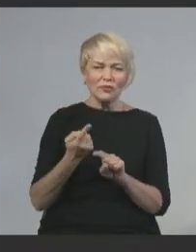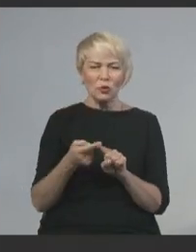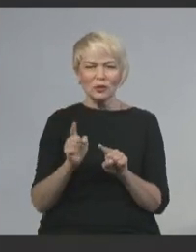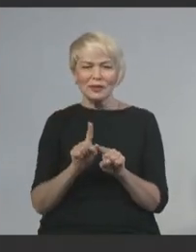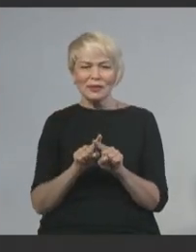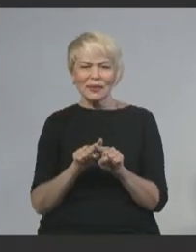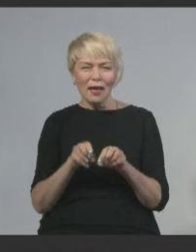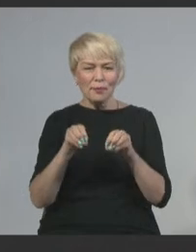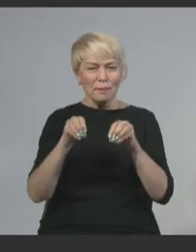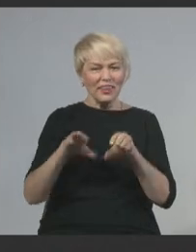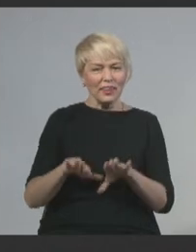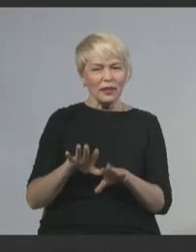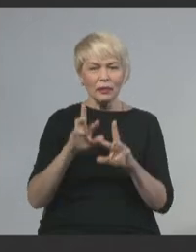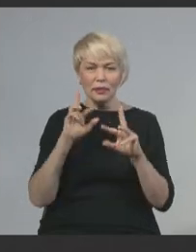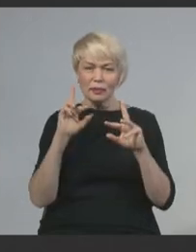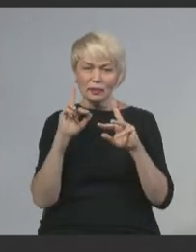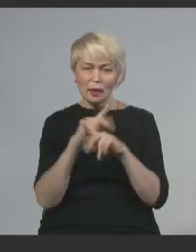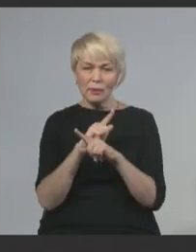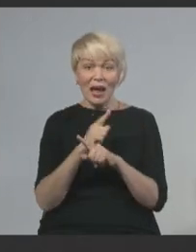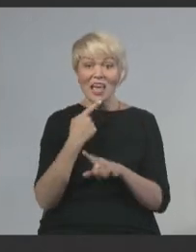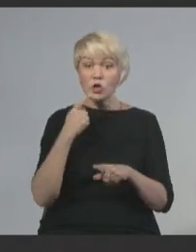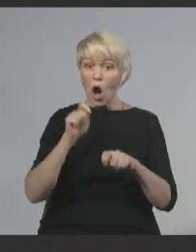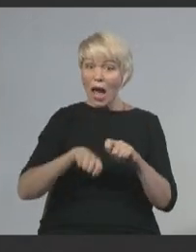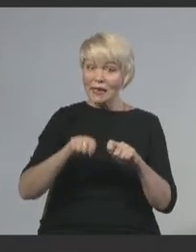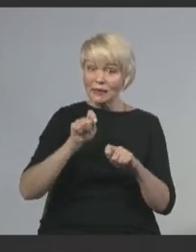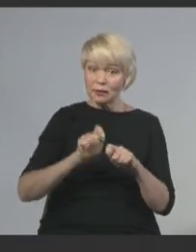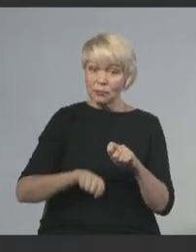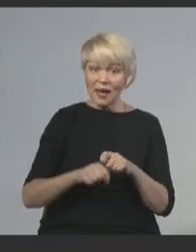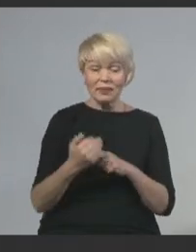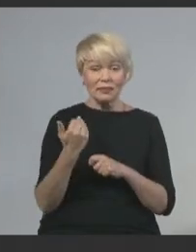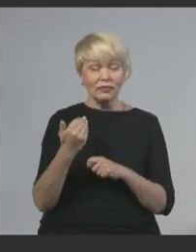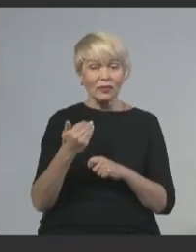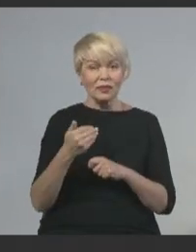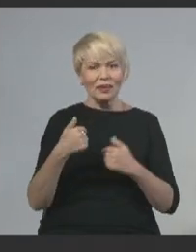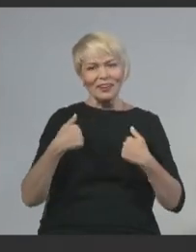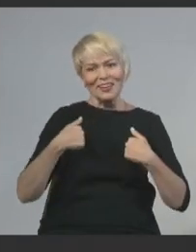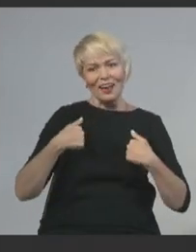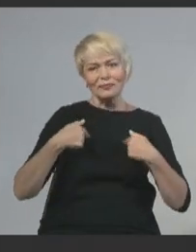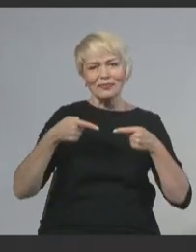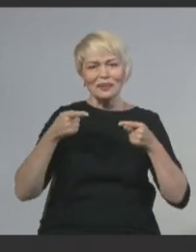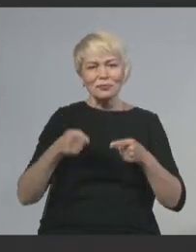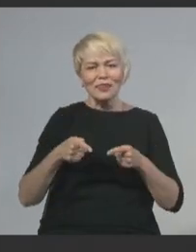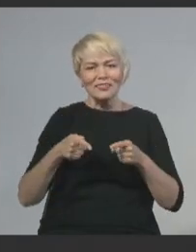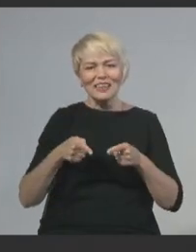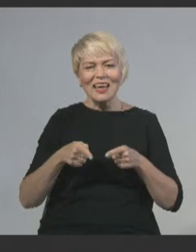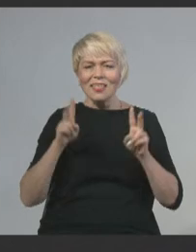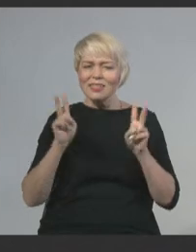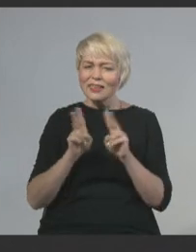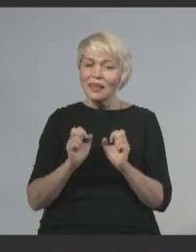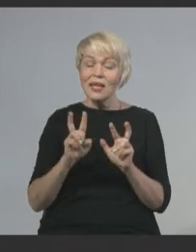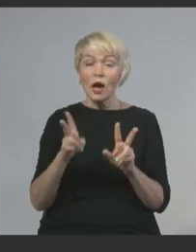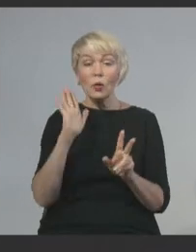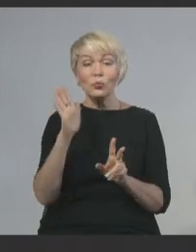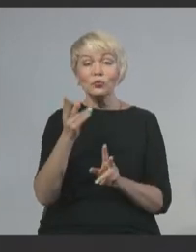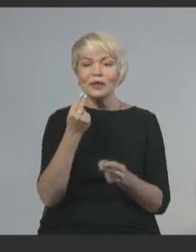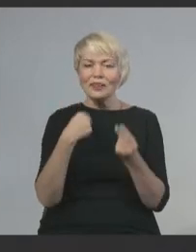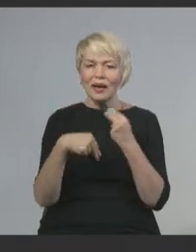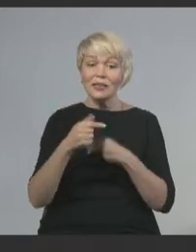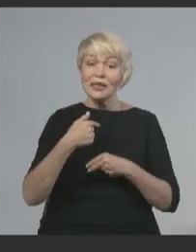that i don't know this yet but we will see and the the strategy that we